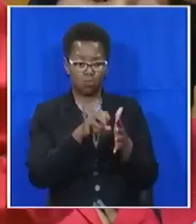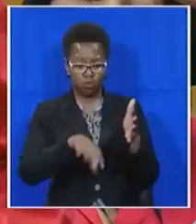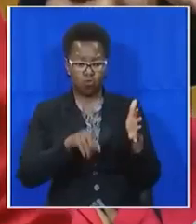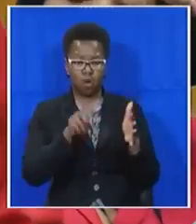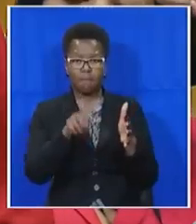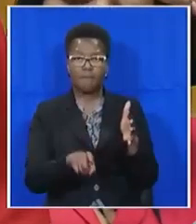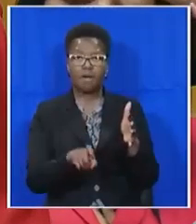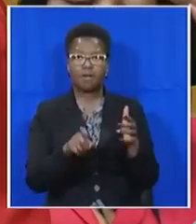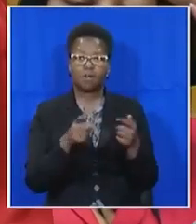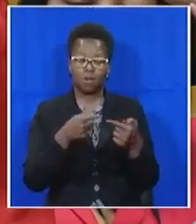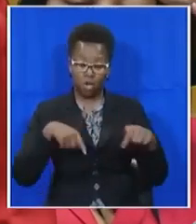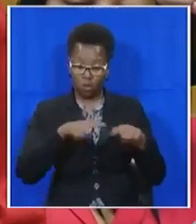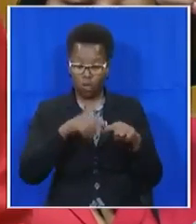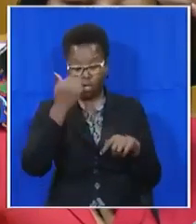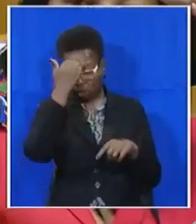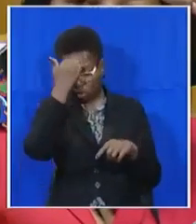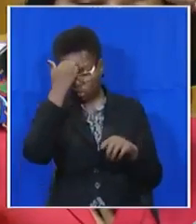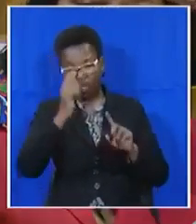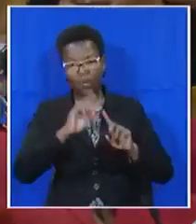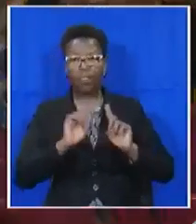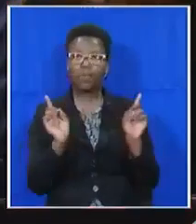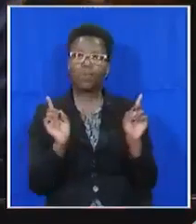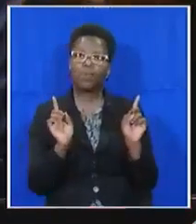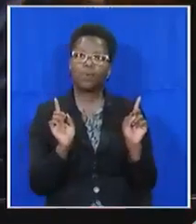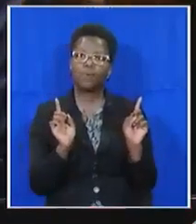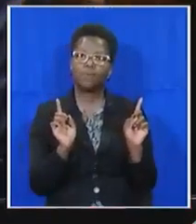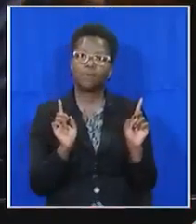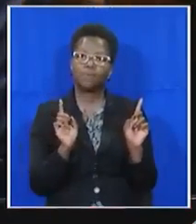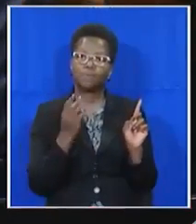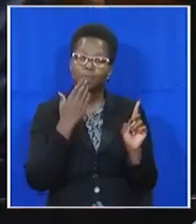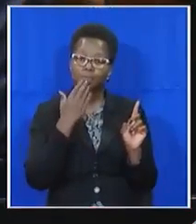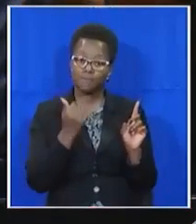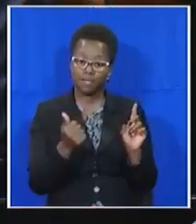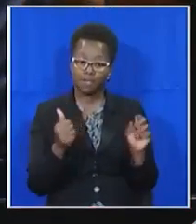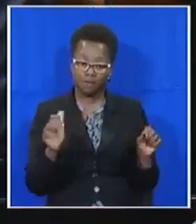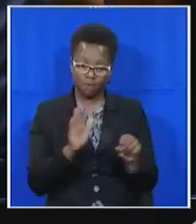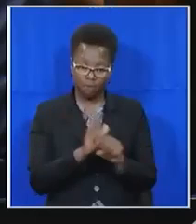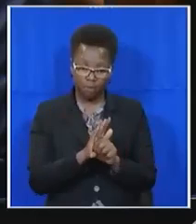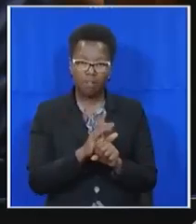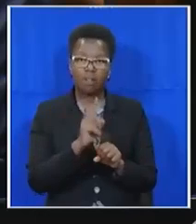we are not stupid. Honorable member, you must withdraw unconditionally.